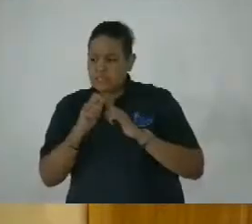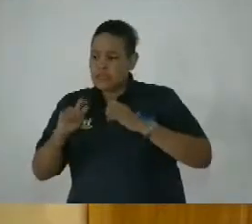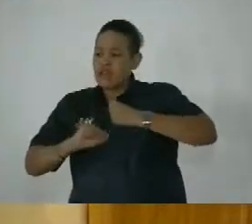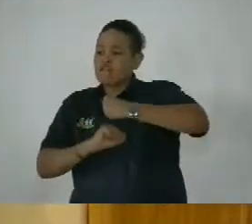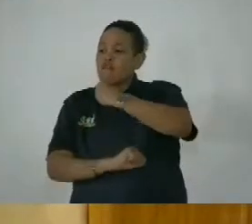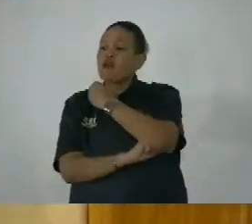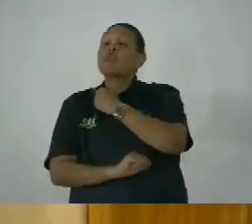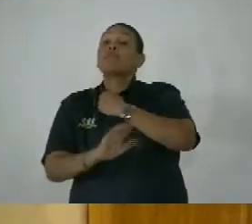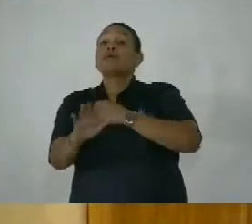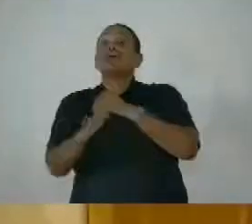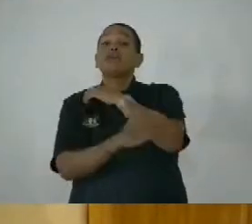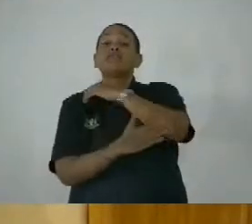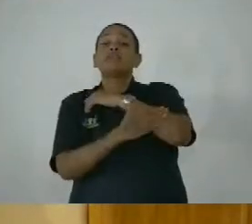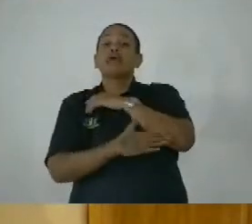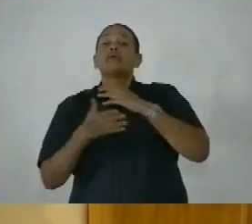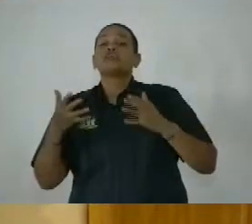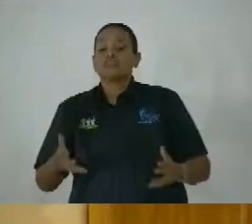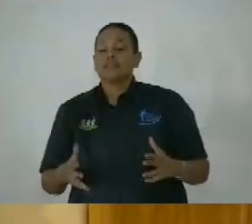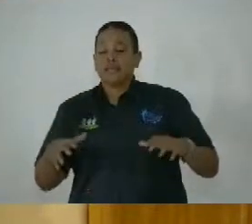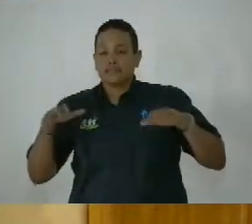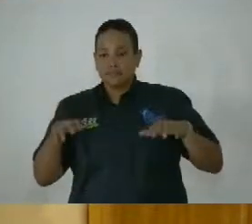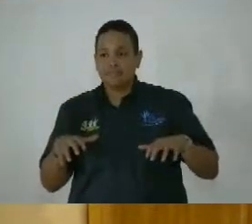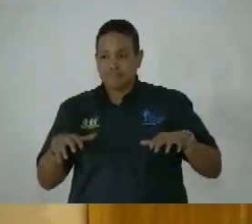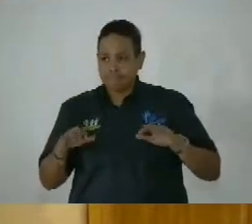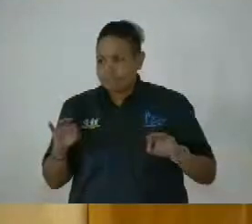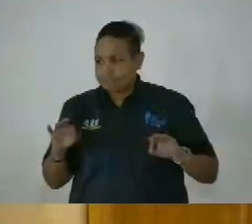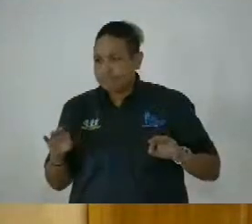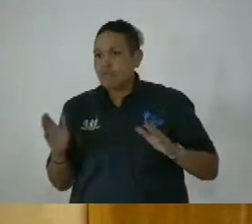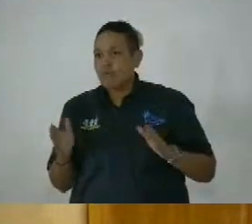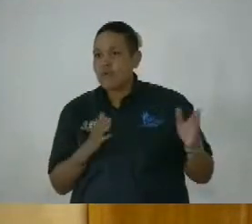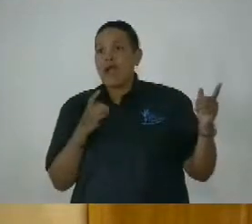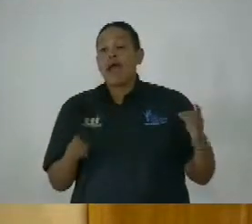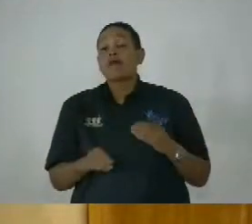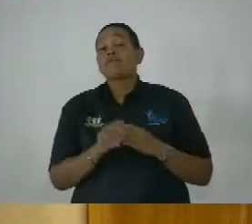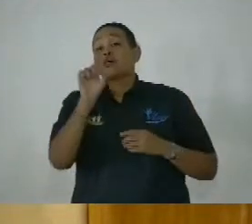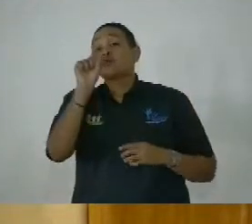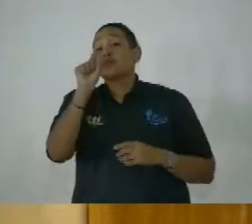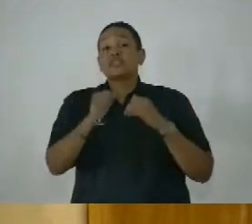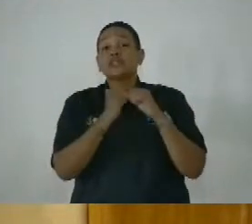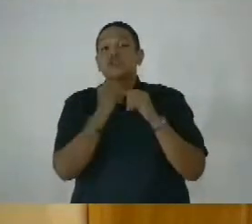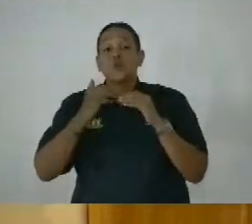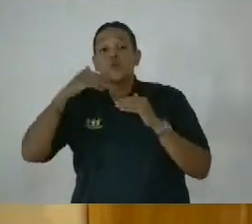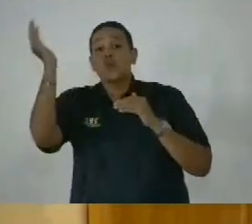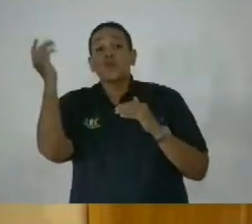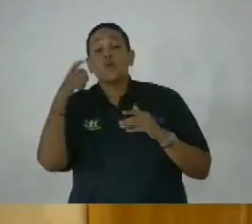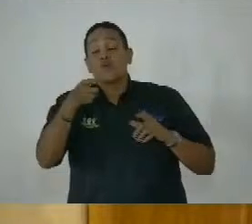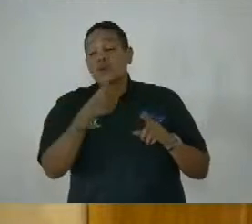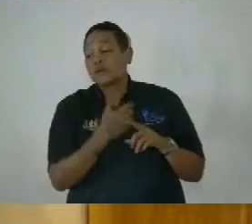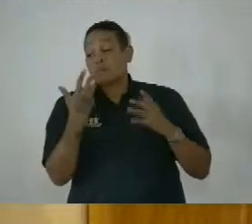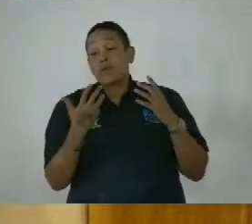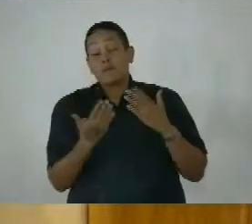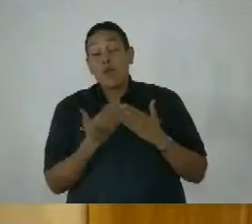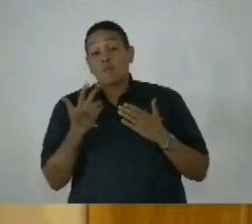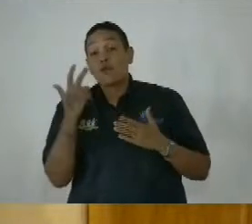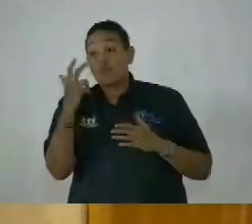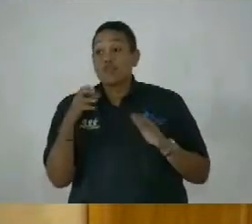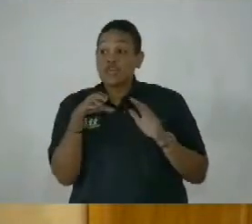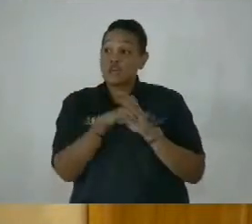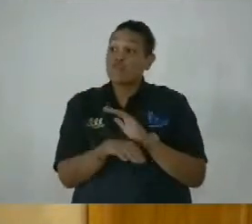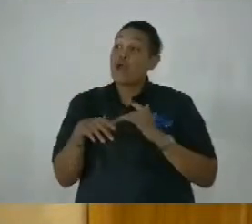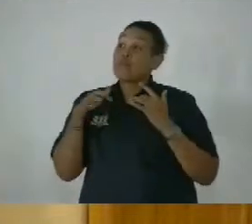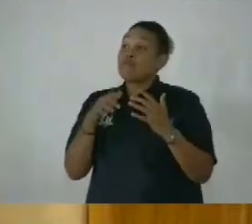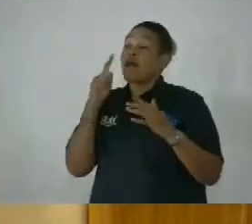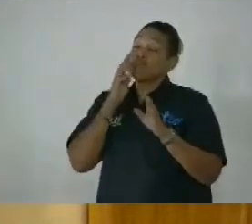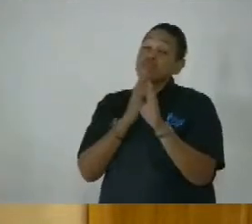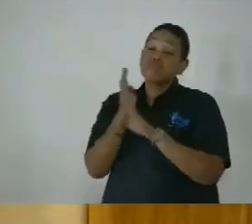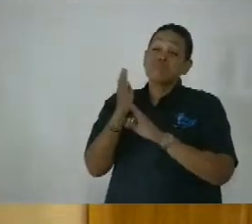fundamental pillar of the nation state. Madam Speaker, for more than 2 decades, maybe 3, crime and violence have been the